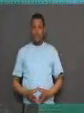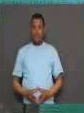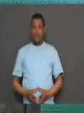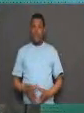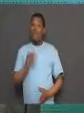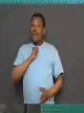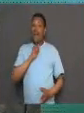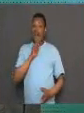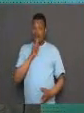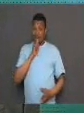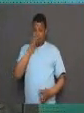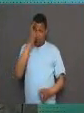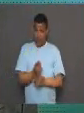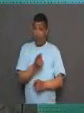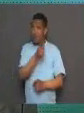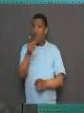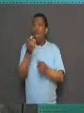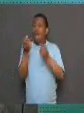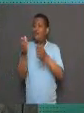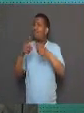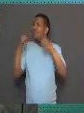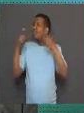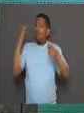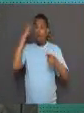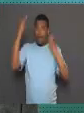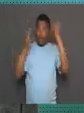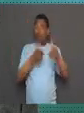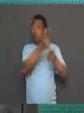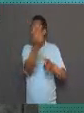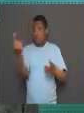I am sure that you had many great ideas, everyone.